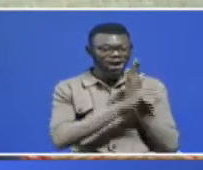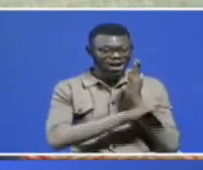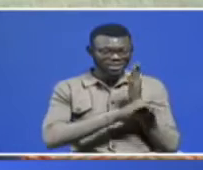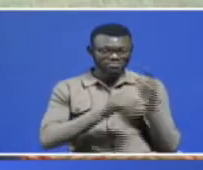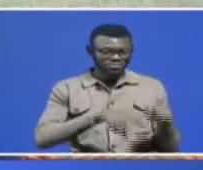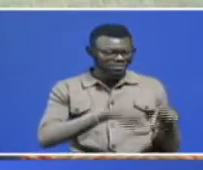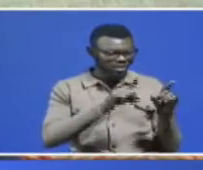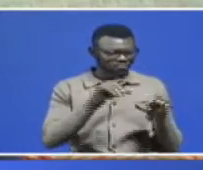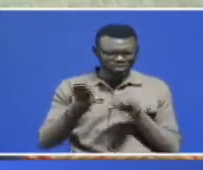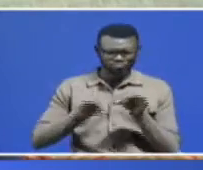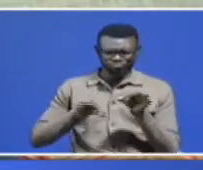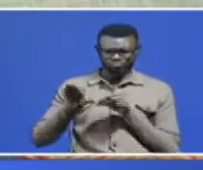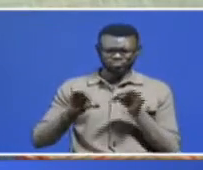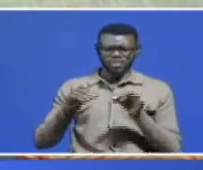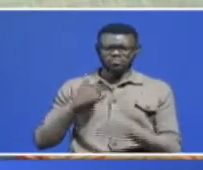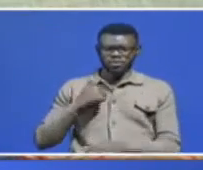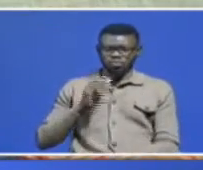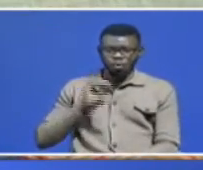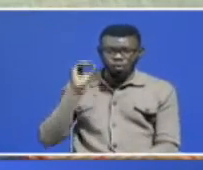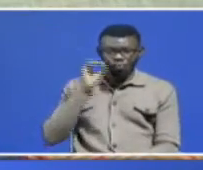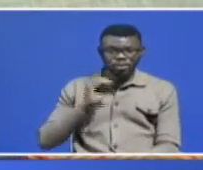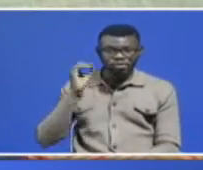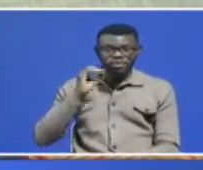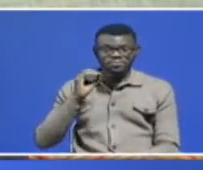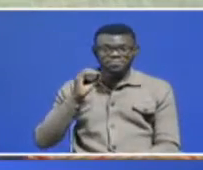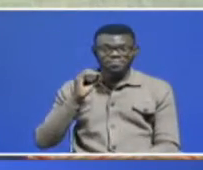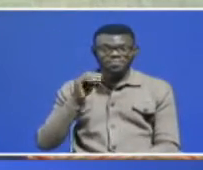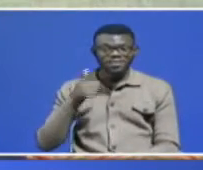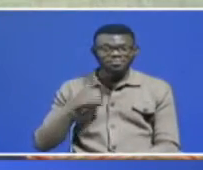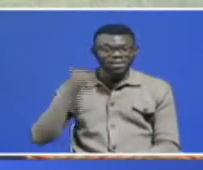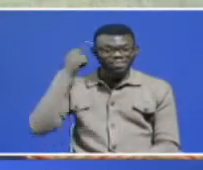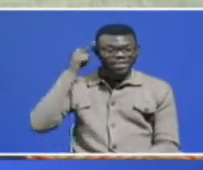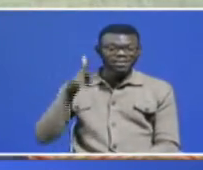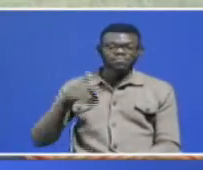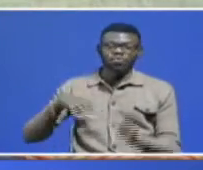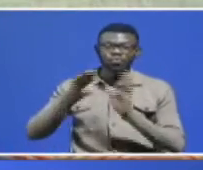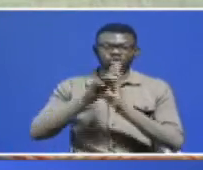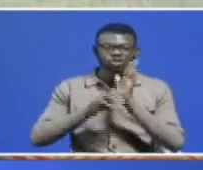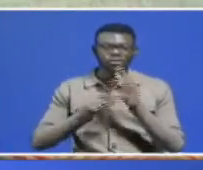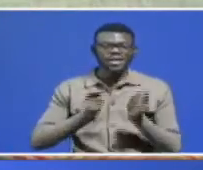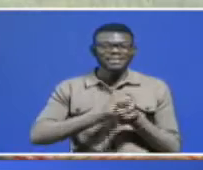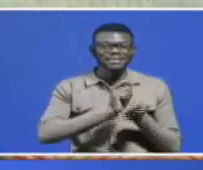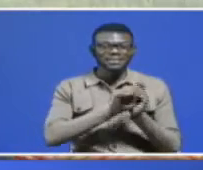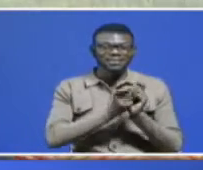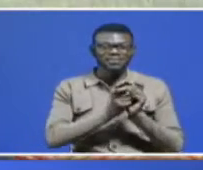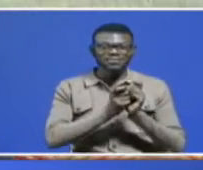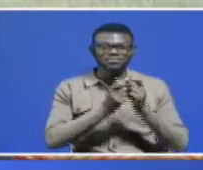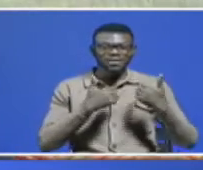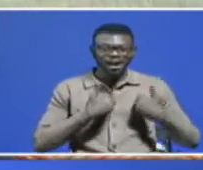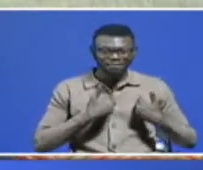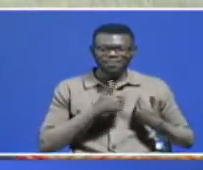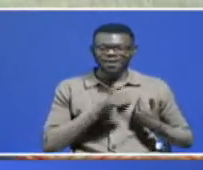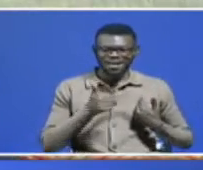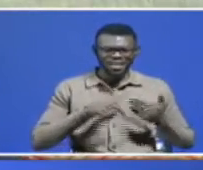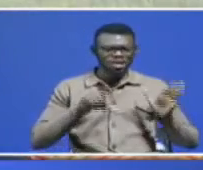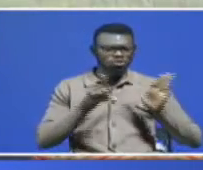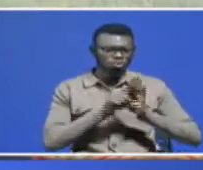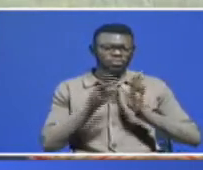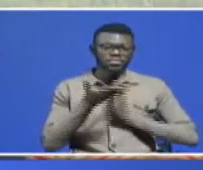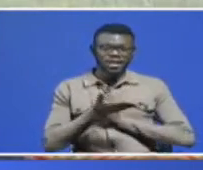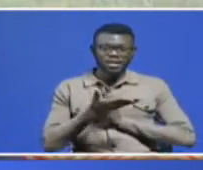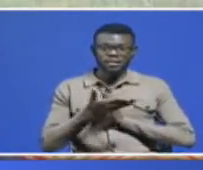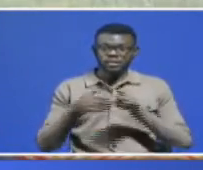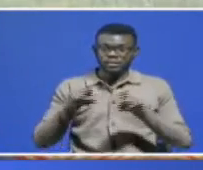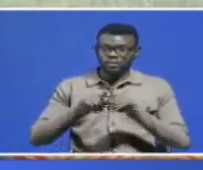about. In my view, I think this is constitutional amendment. There are other statute legislation. In fact, even in